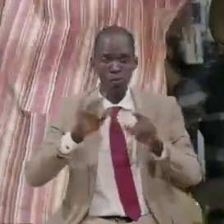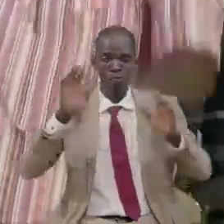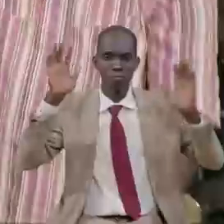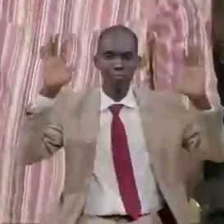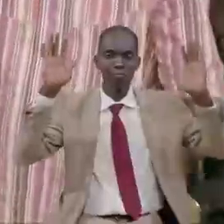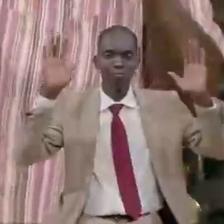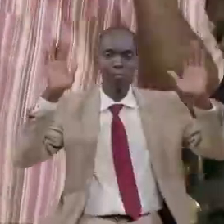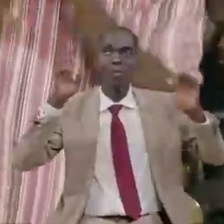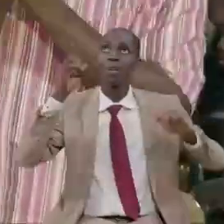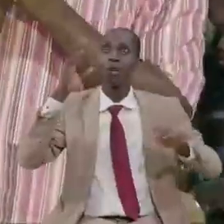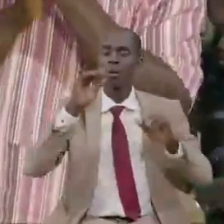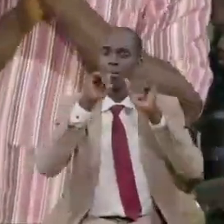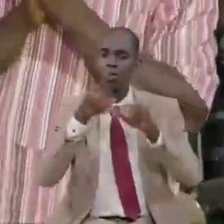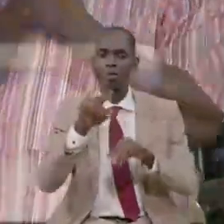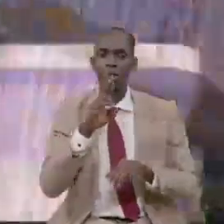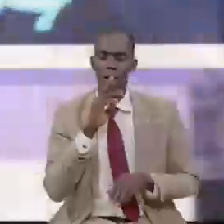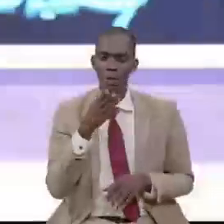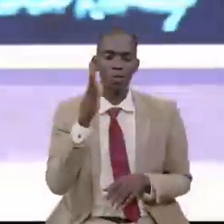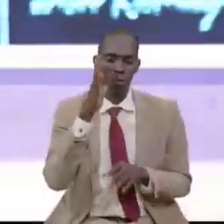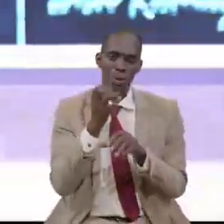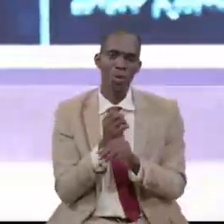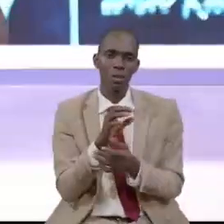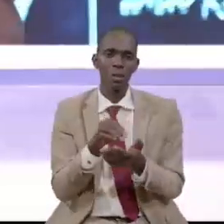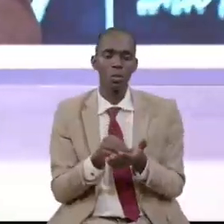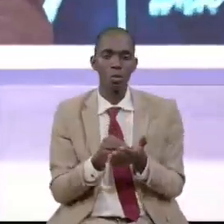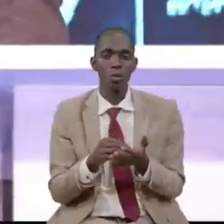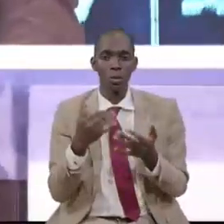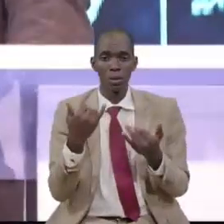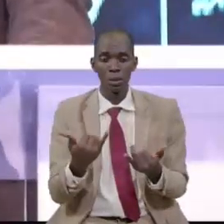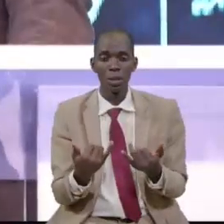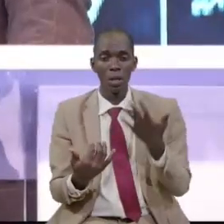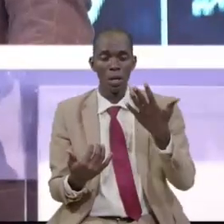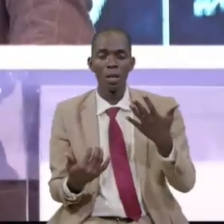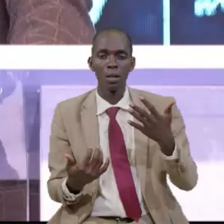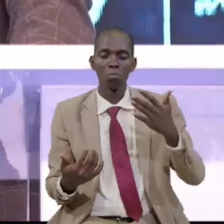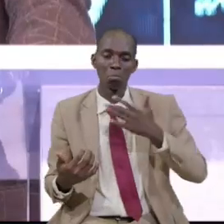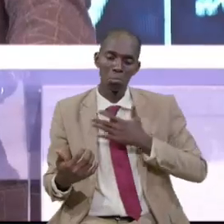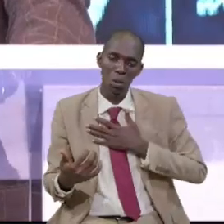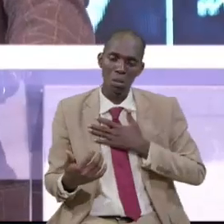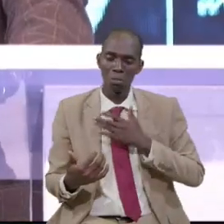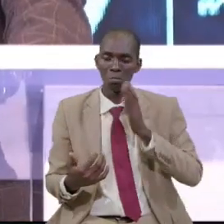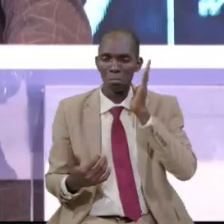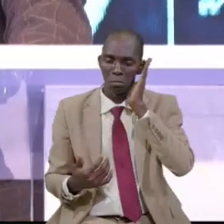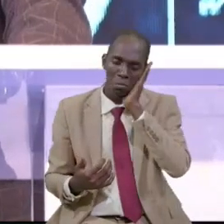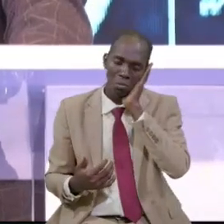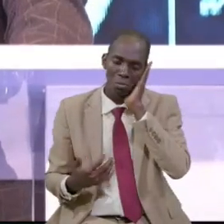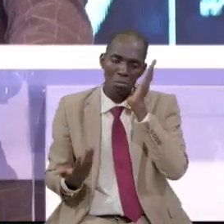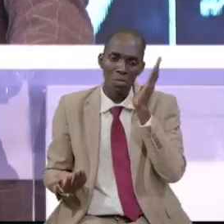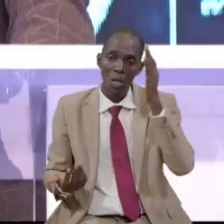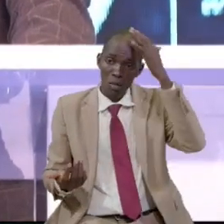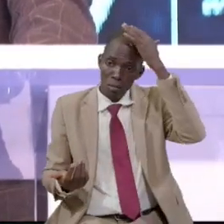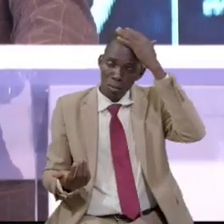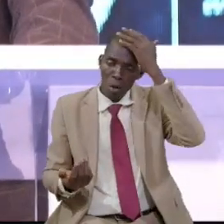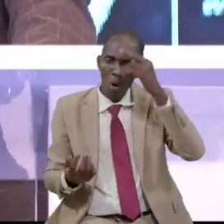you get it amen lay your hand on yourself and raise up the other hand when you hear the